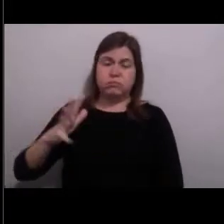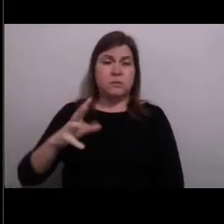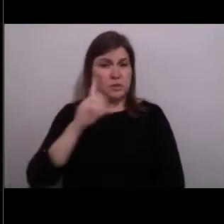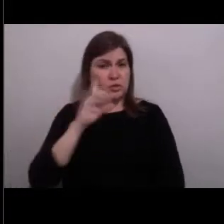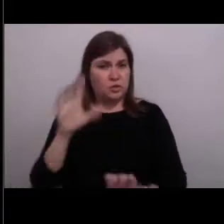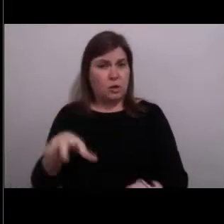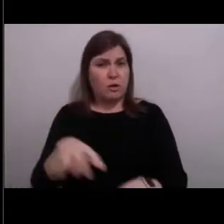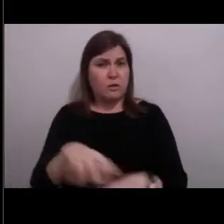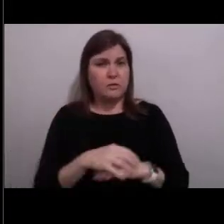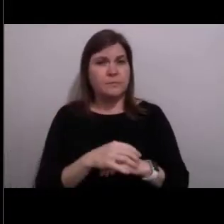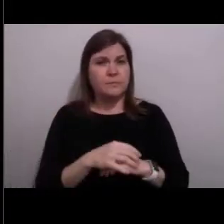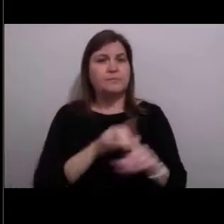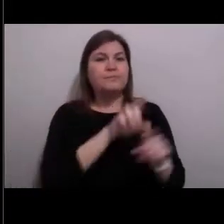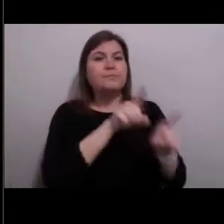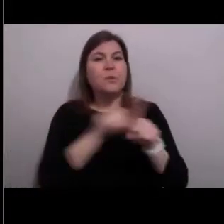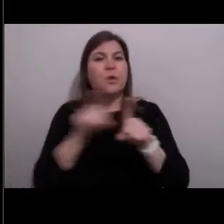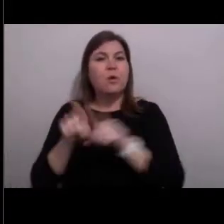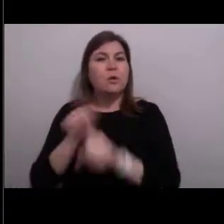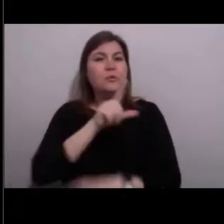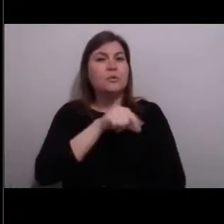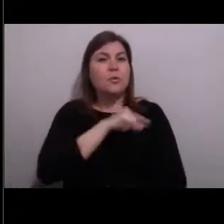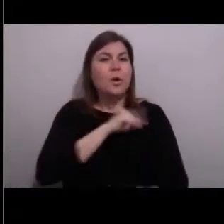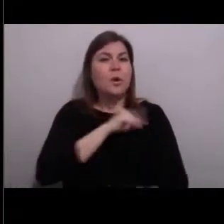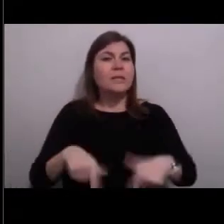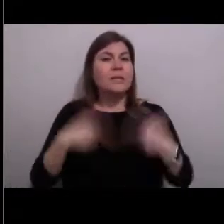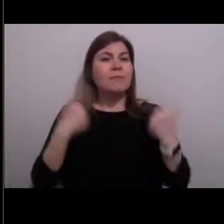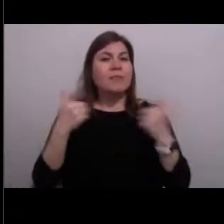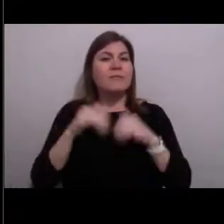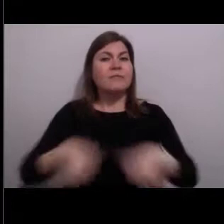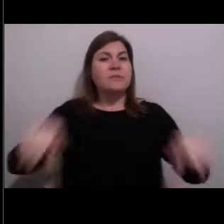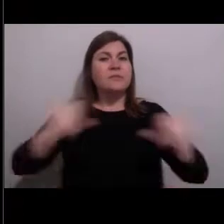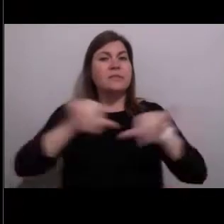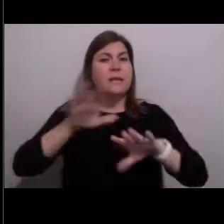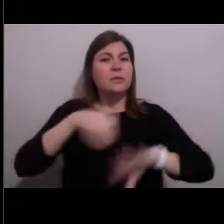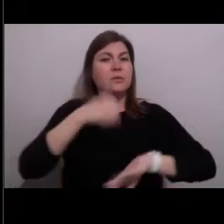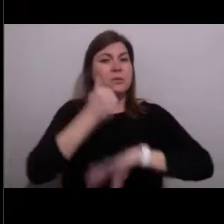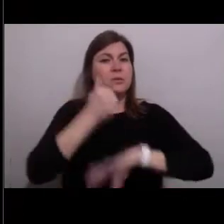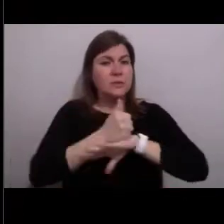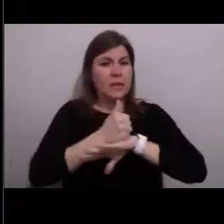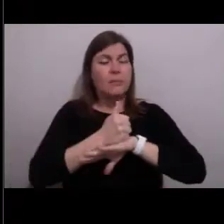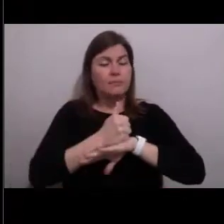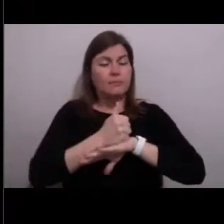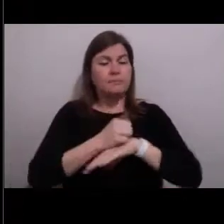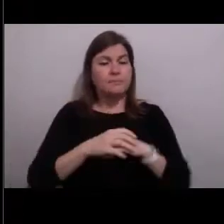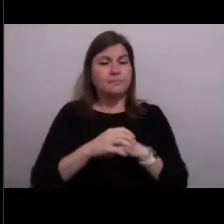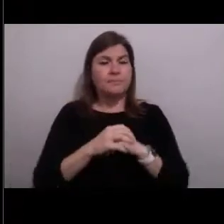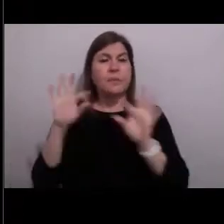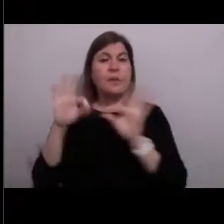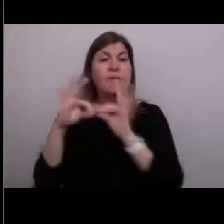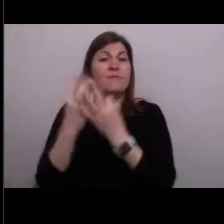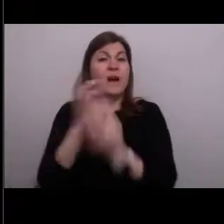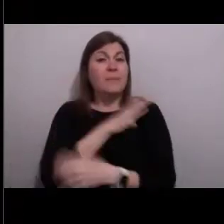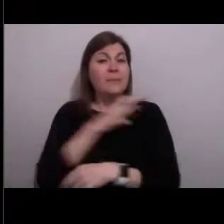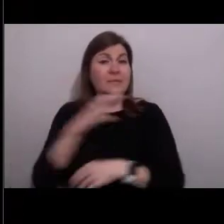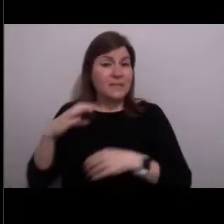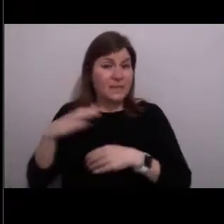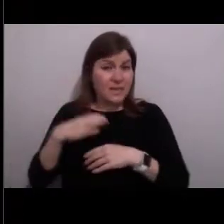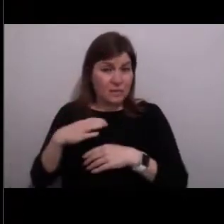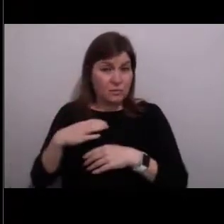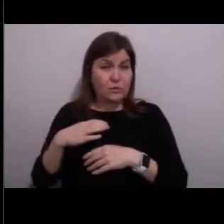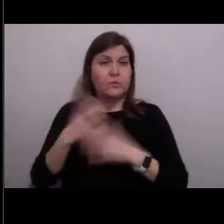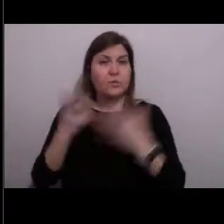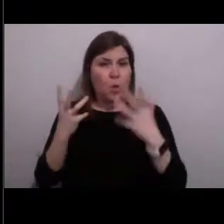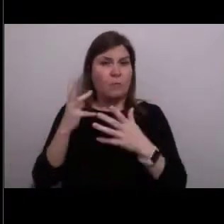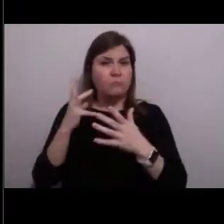quality of life standards that we hope will be adopted. We mandated family councils, or asked the government to mandate family councils to